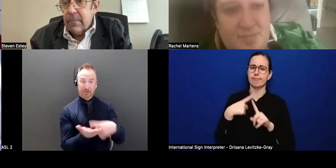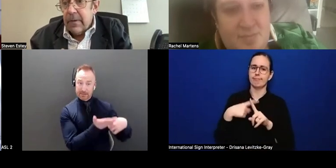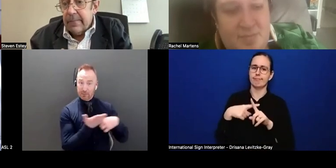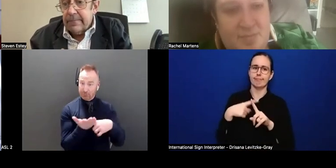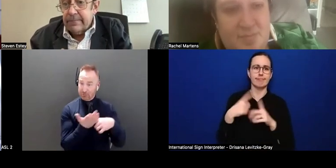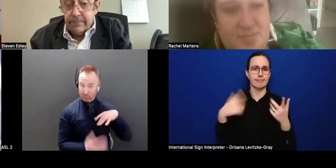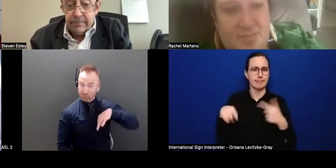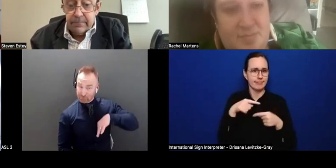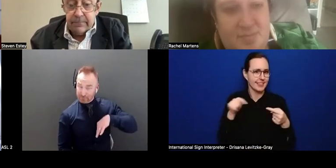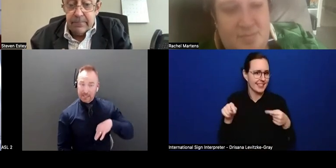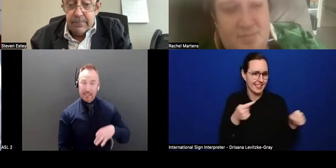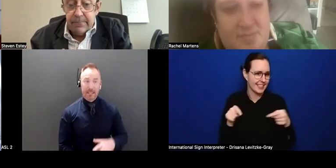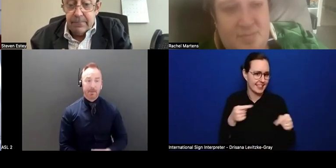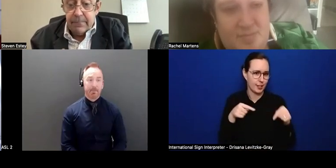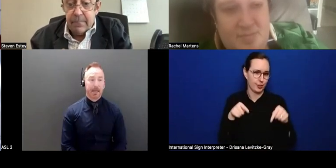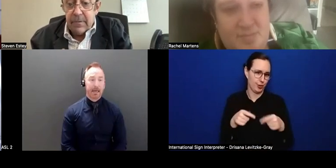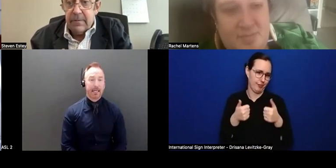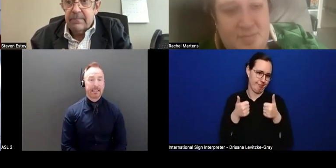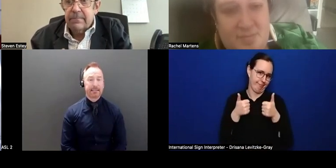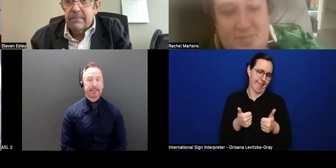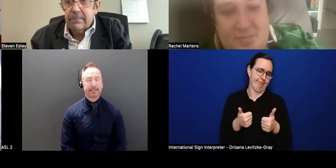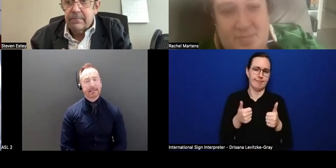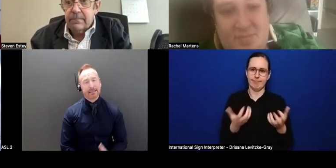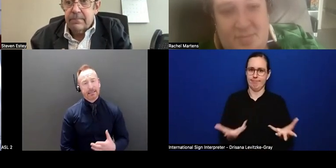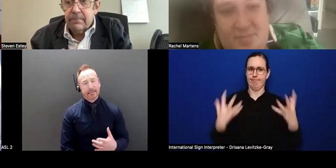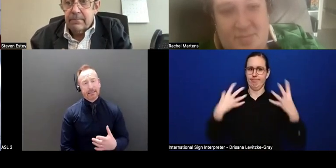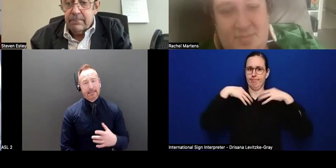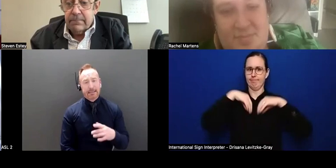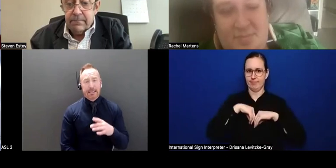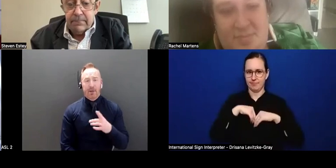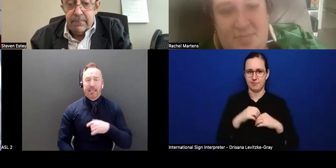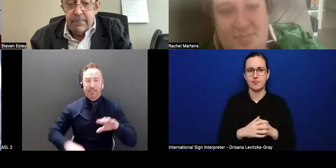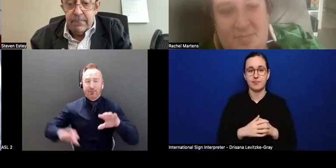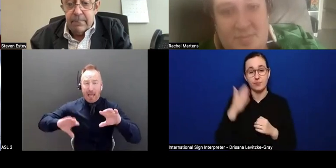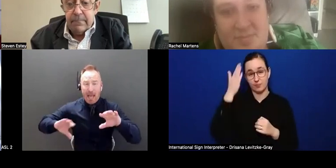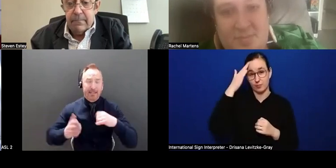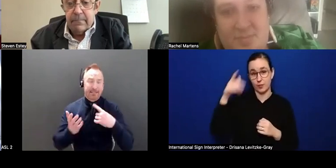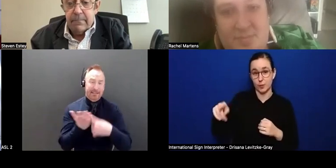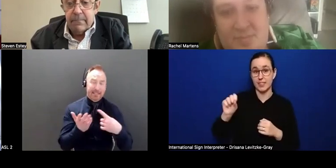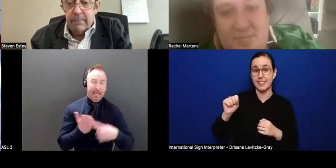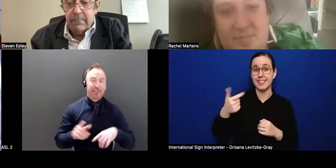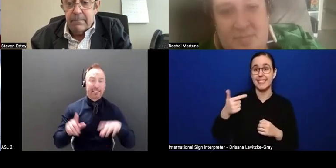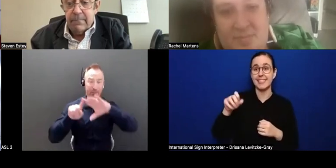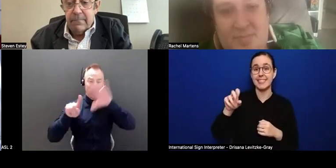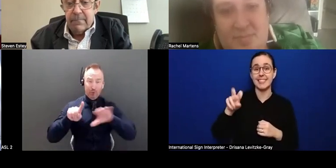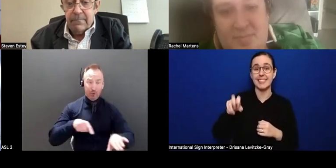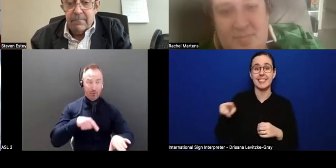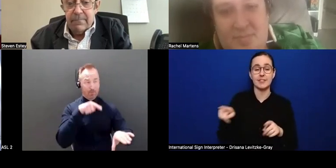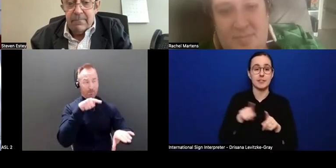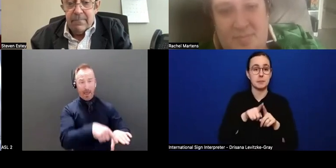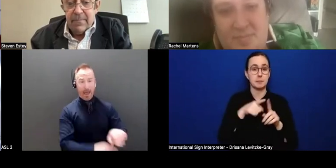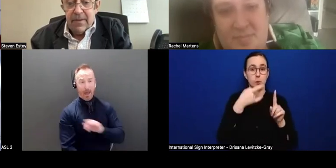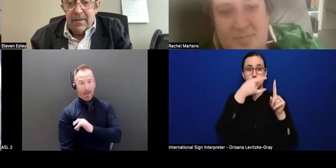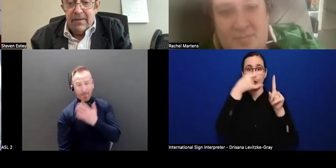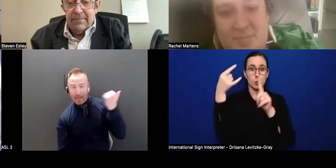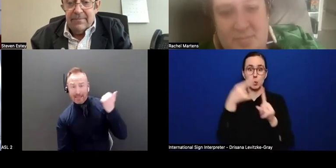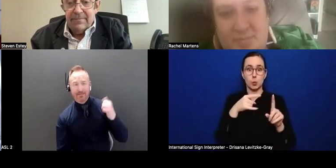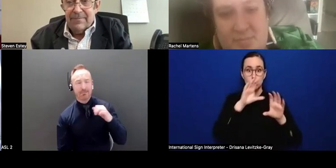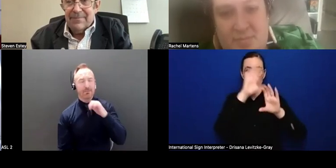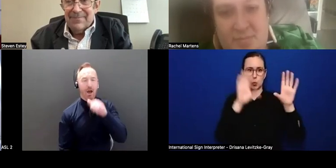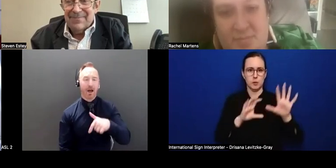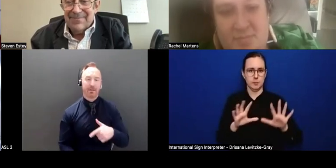Steve, Zoom is not the best platform for chatting and discussion. We really wish we could all be having coffee now